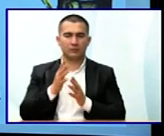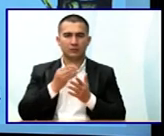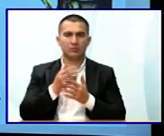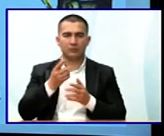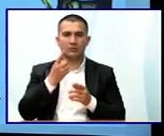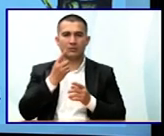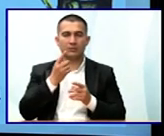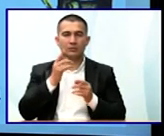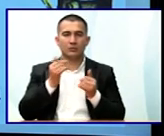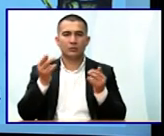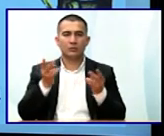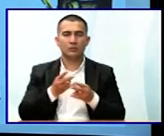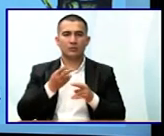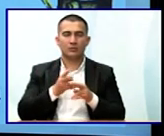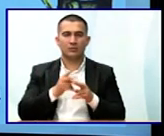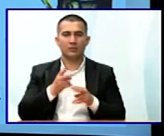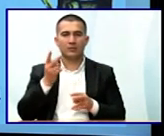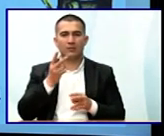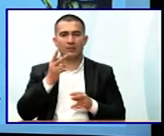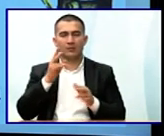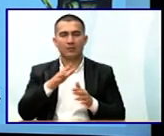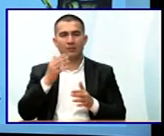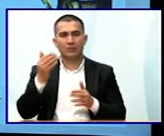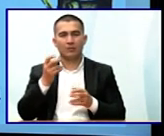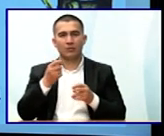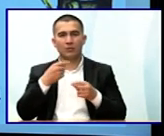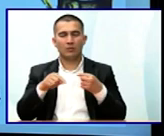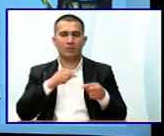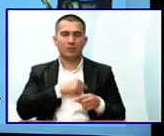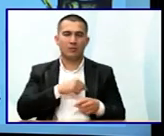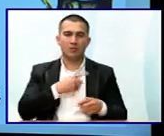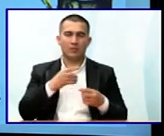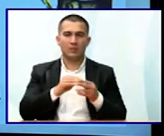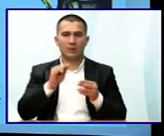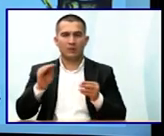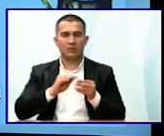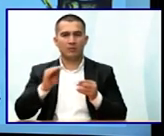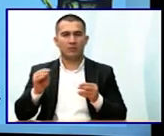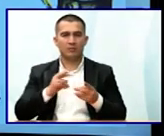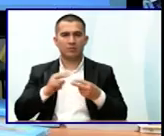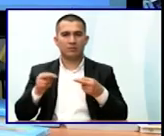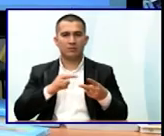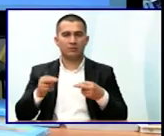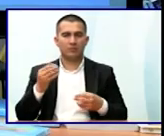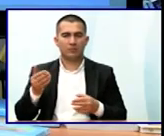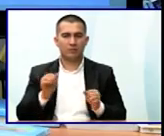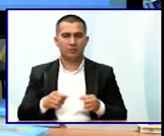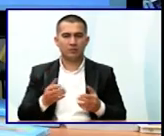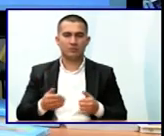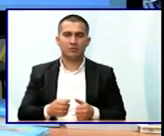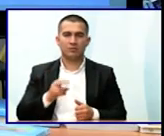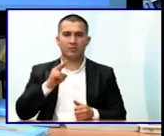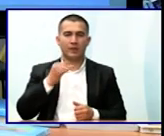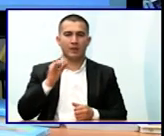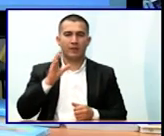bir qismini ikkinchi bir o'simlikka turli usullar bilan o'rnatish tushuniladi.